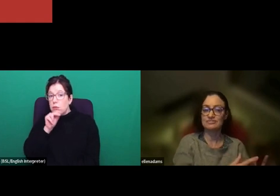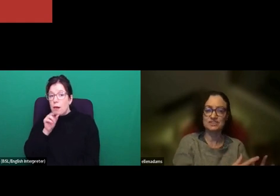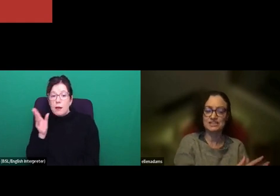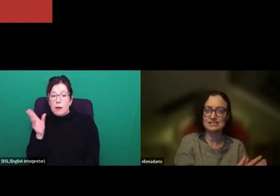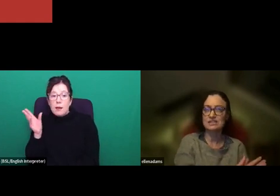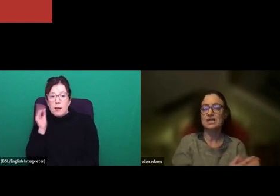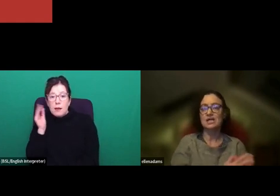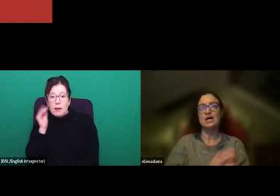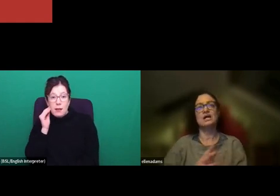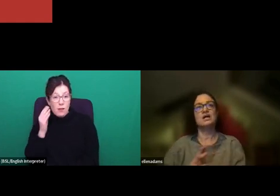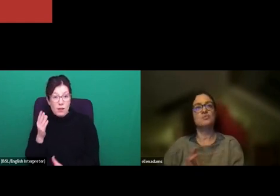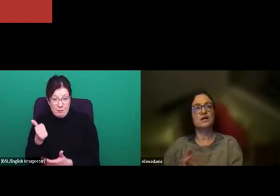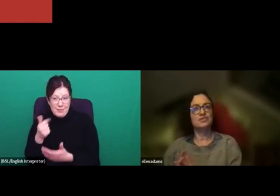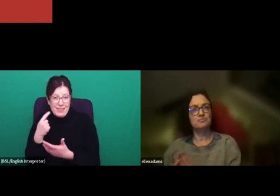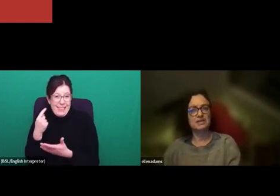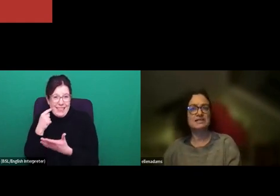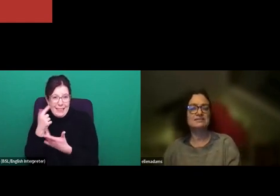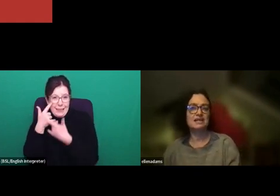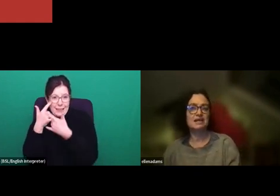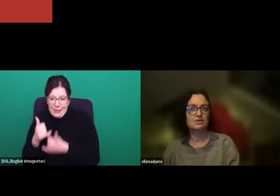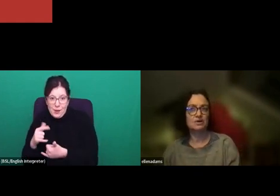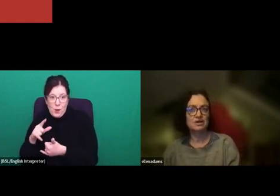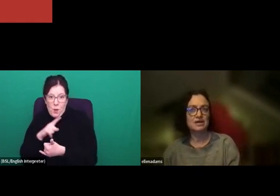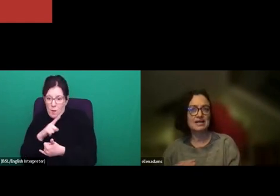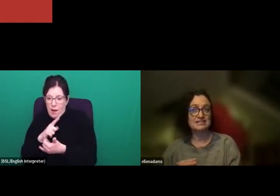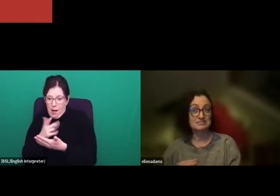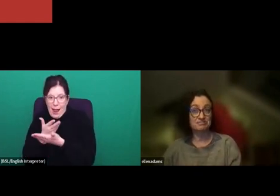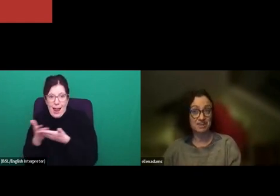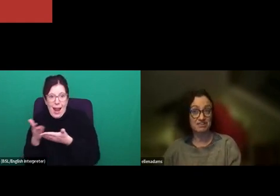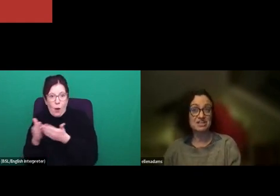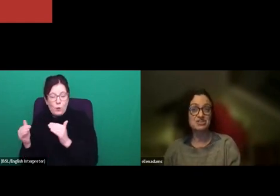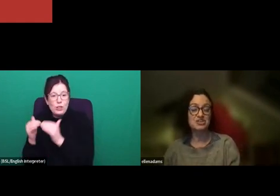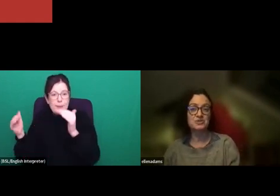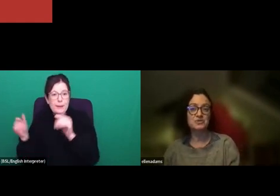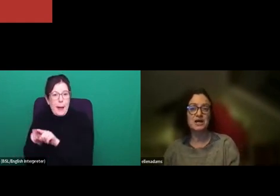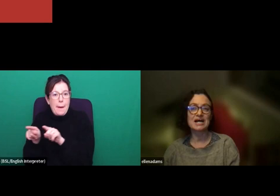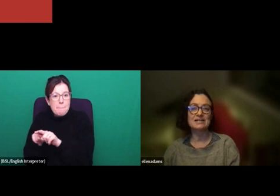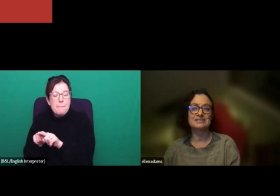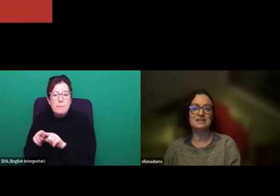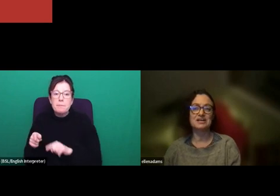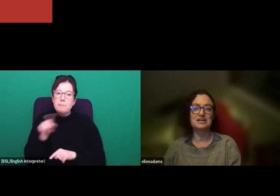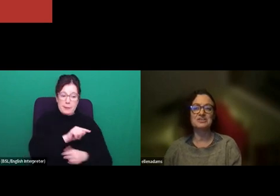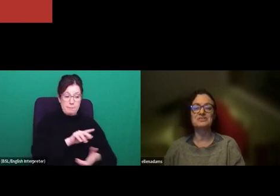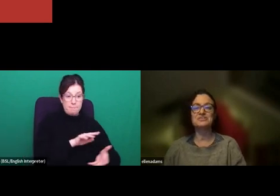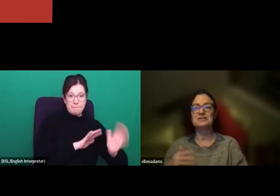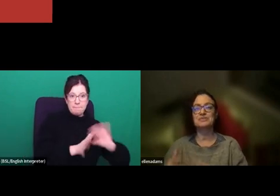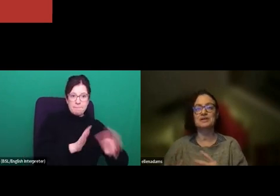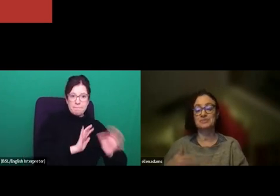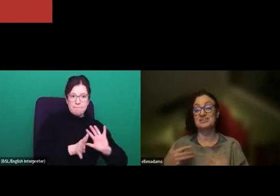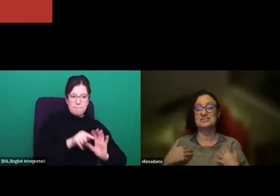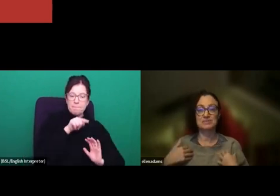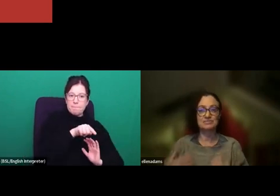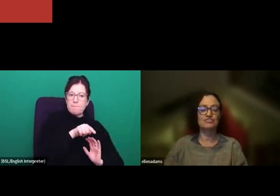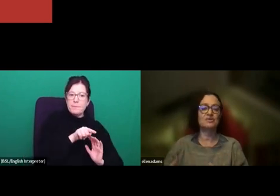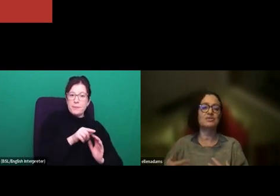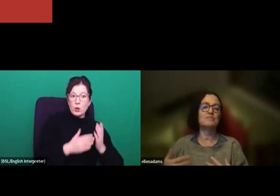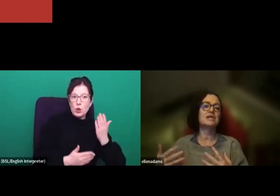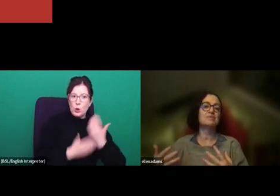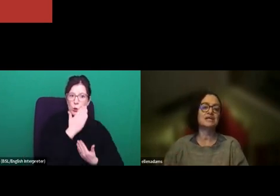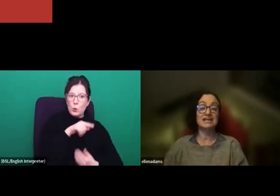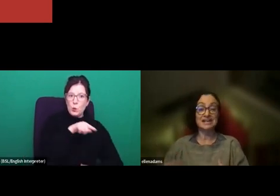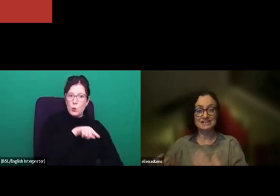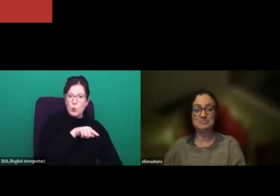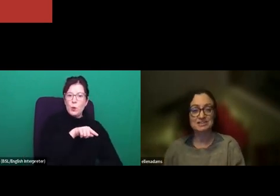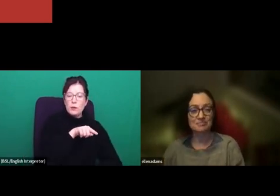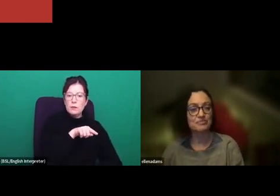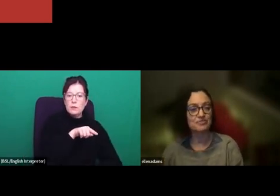of ekphrasis. With BSL, it's very new, and I sometimes feel that